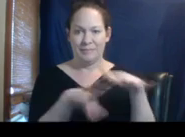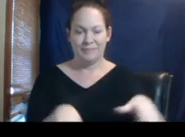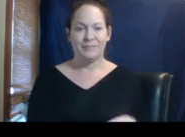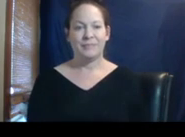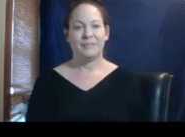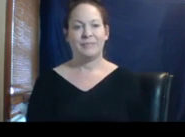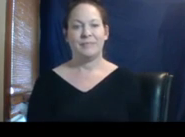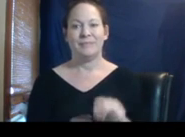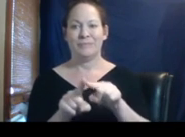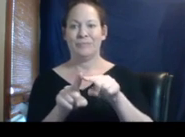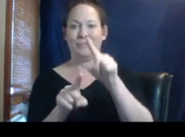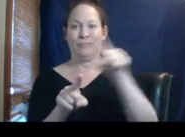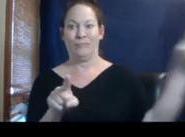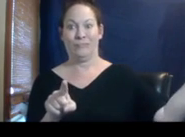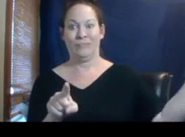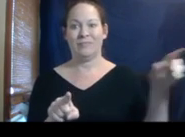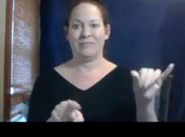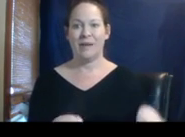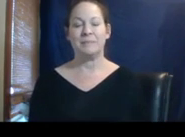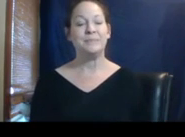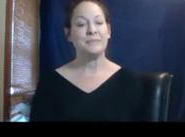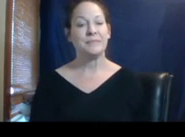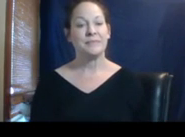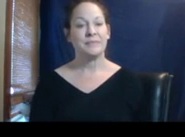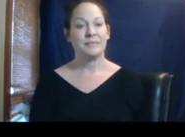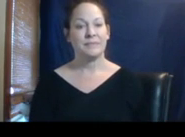And that works no matter